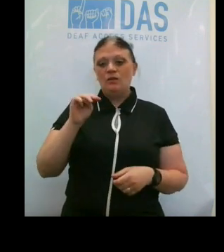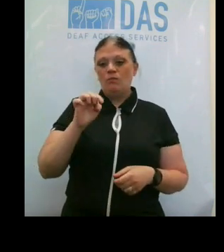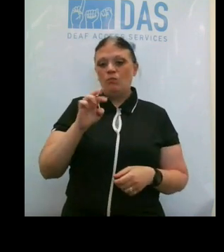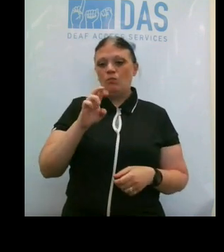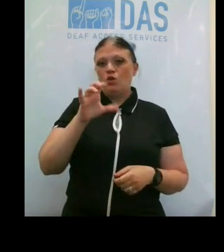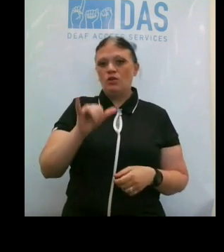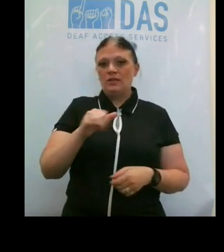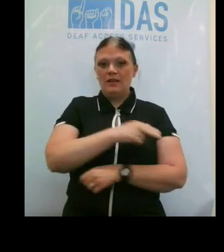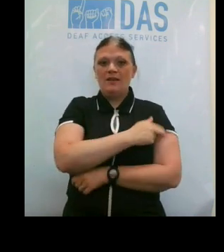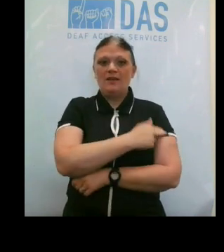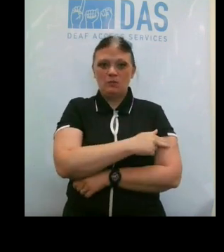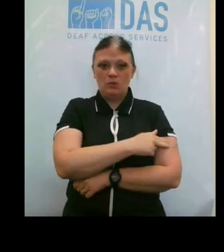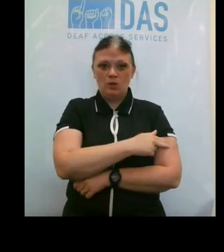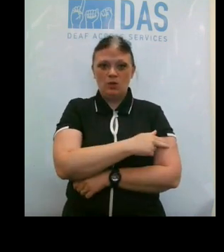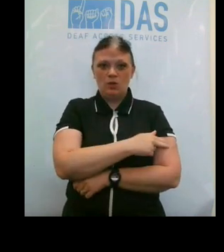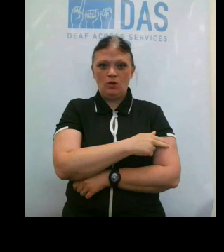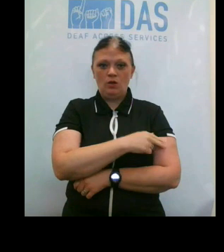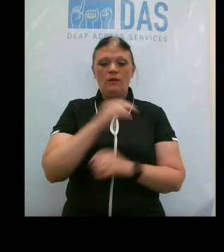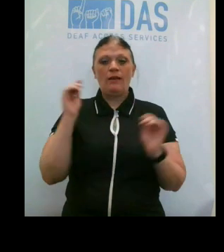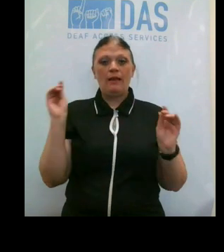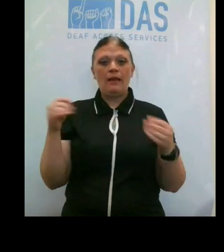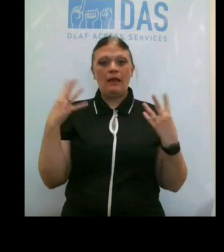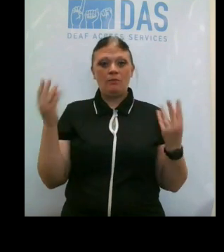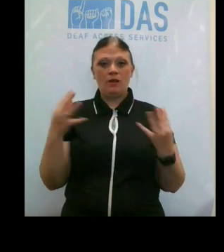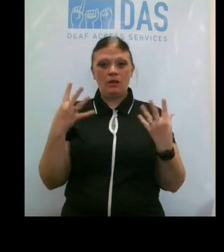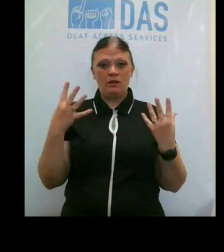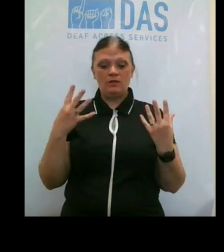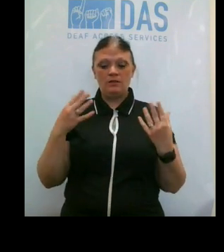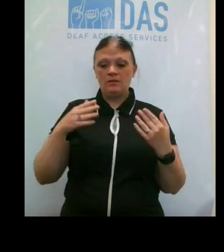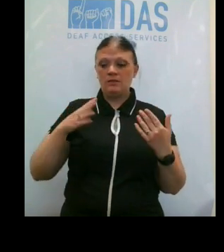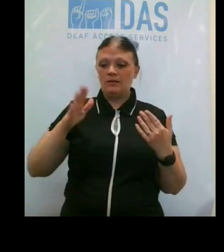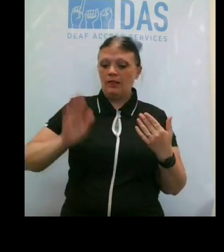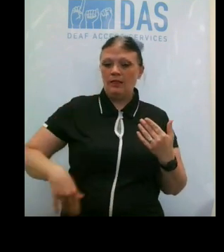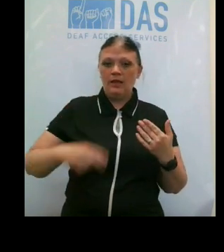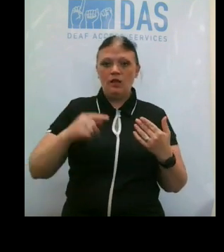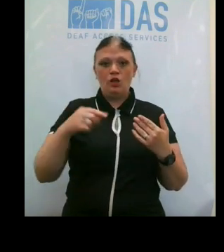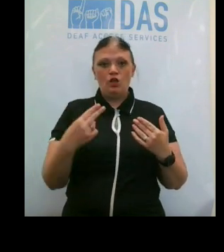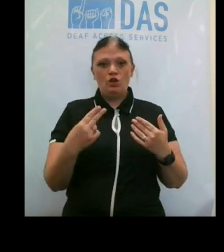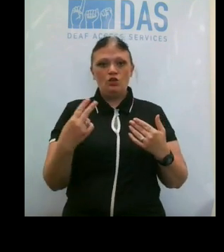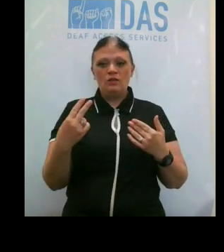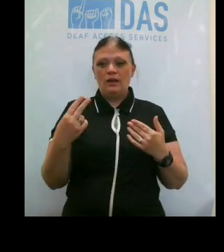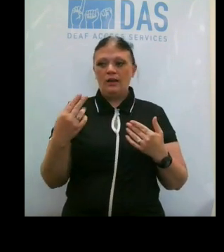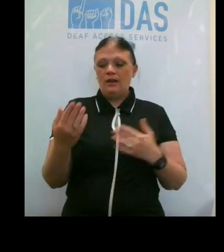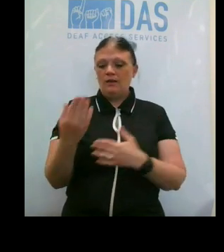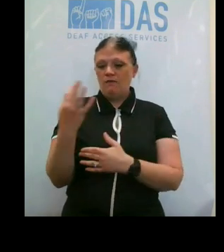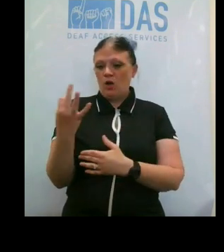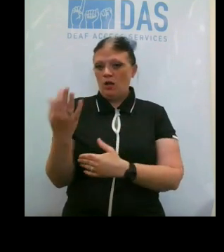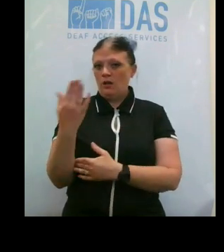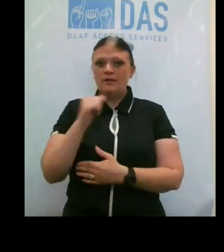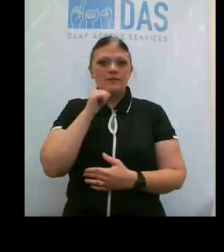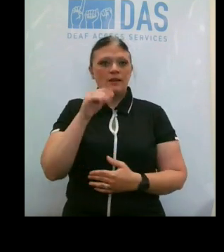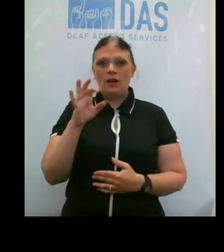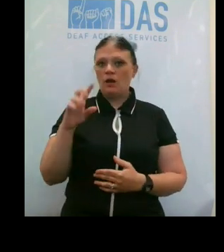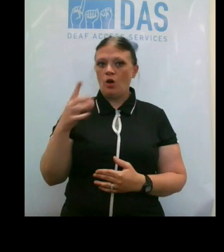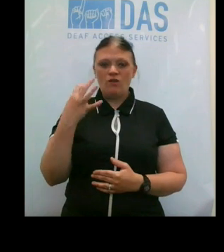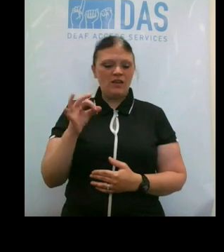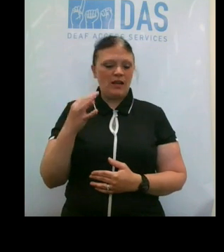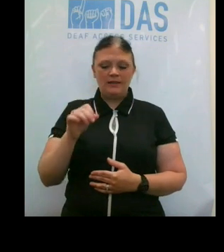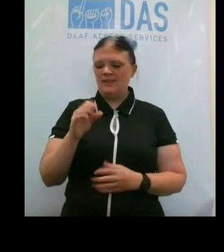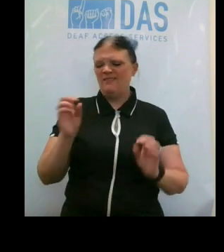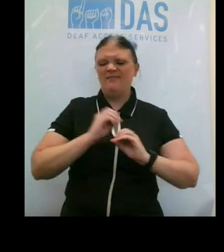Most of you don't know this, but he was taken by ambulance late Thursday morning, early Friday morning, after not a COVID related. It has nothing to do with